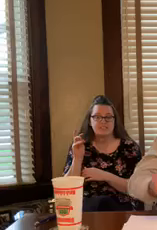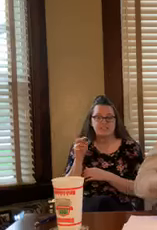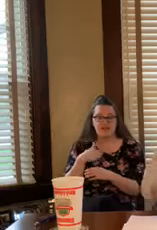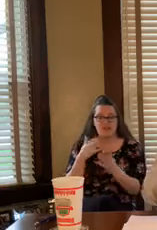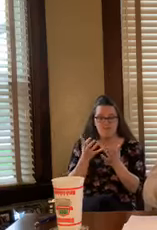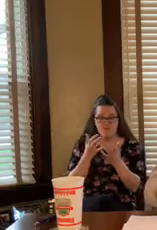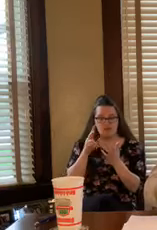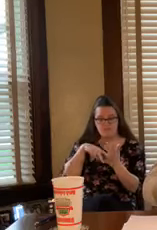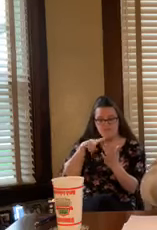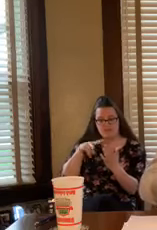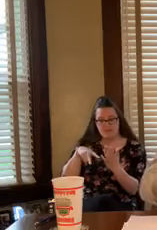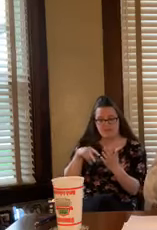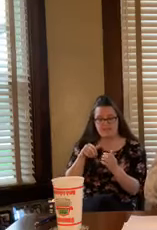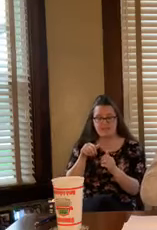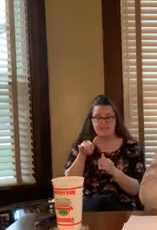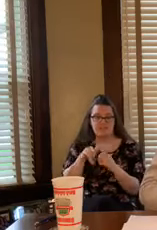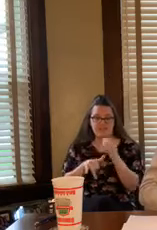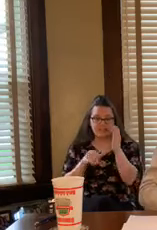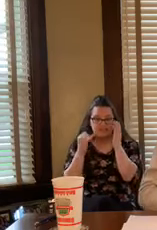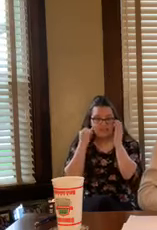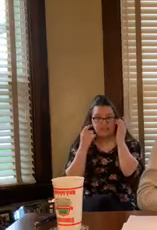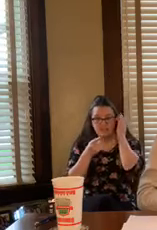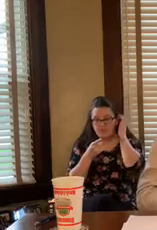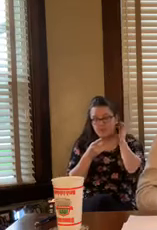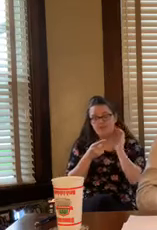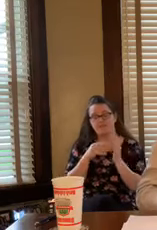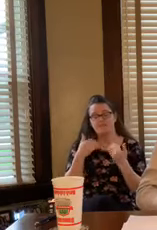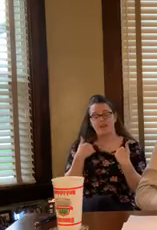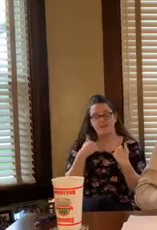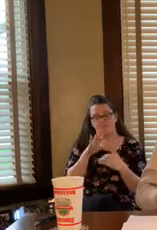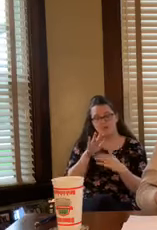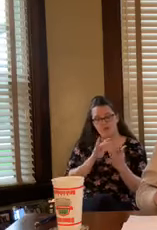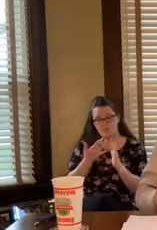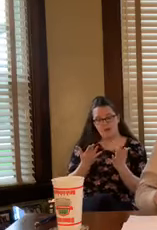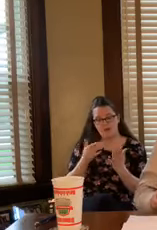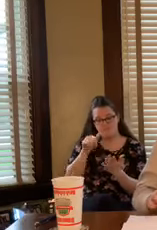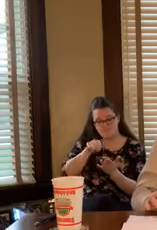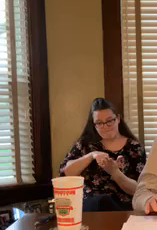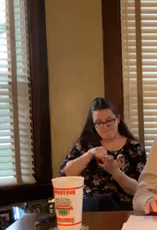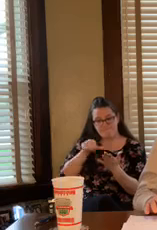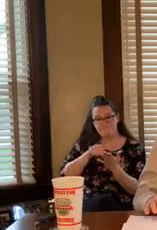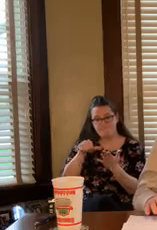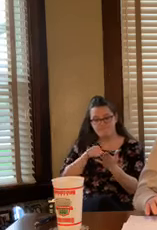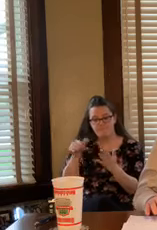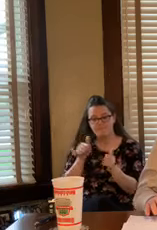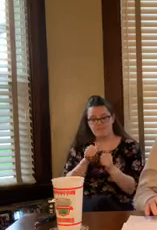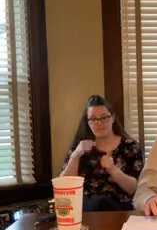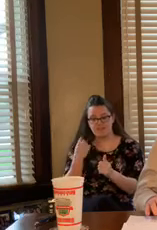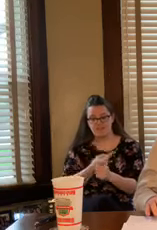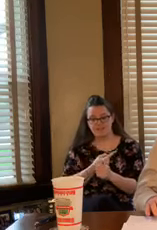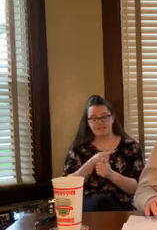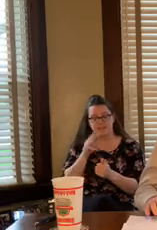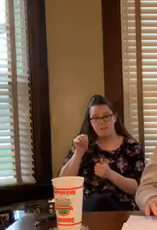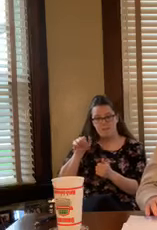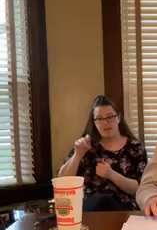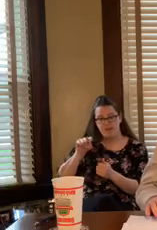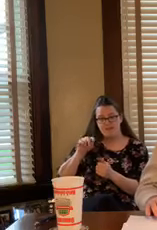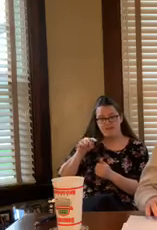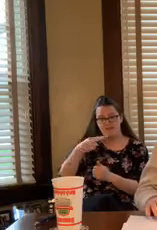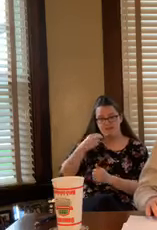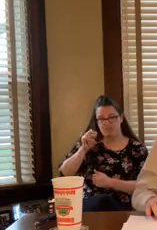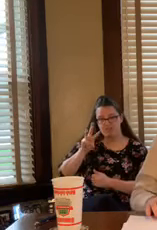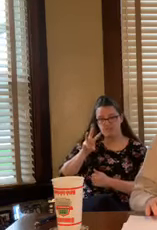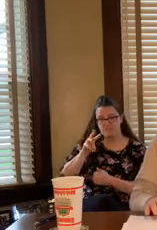to you word for word. If you have your Bible, you can turn with me. I'm going to go quickly. But Matthew chapter 16, Jesus again is talking